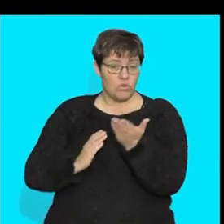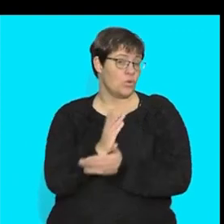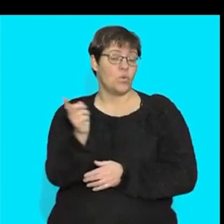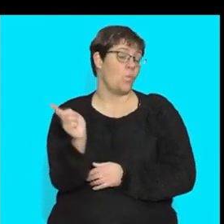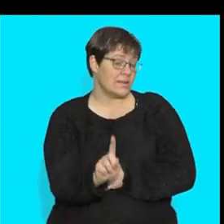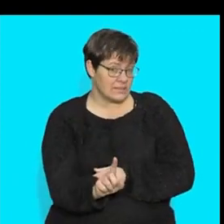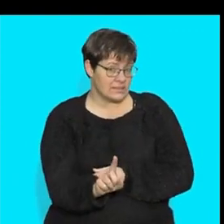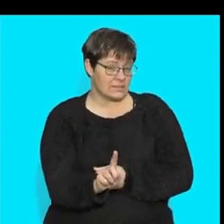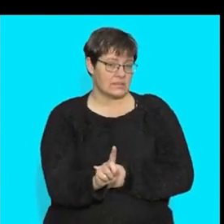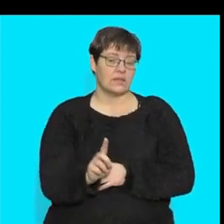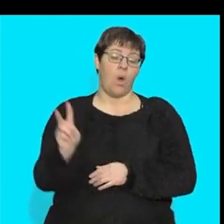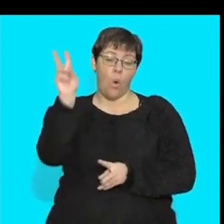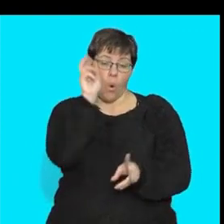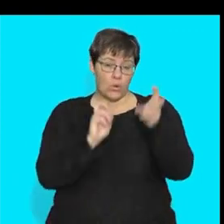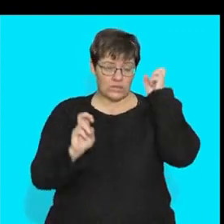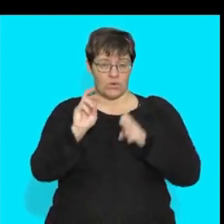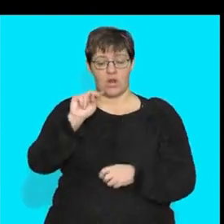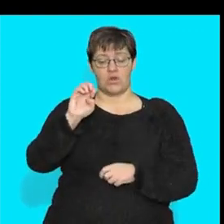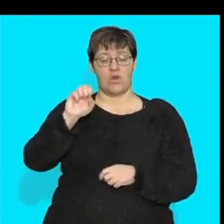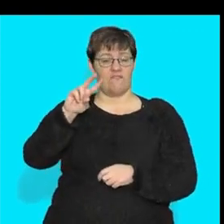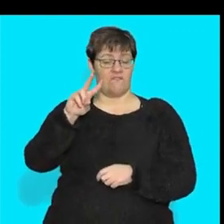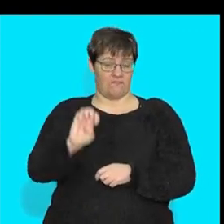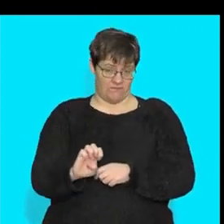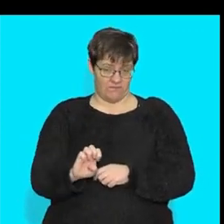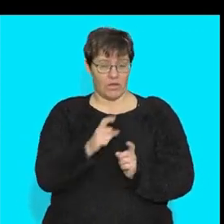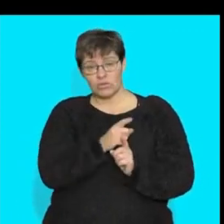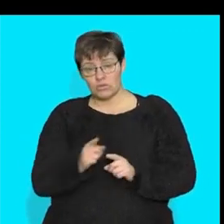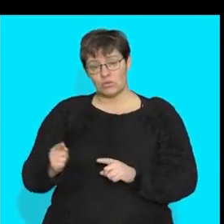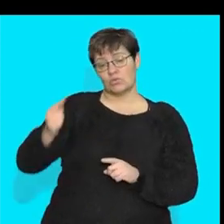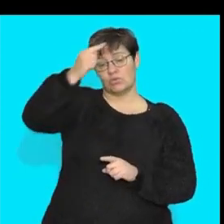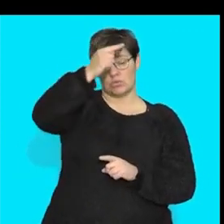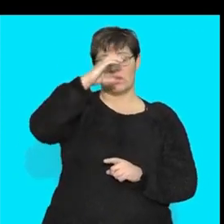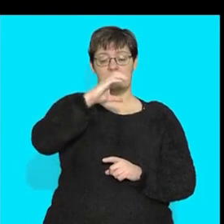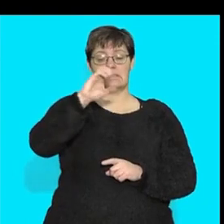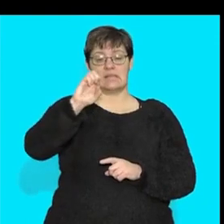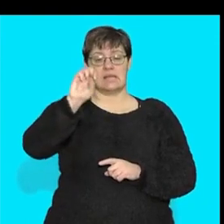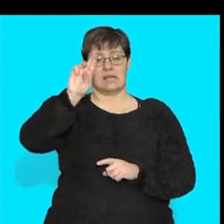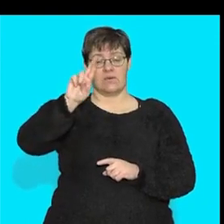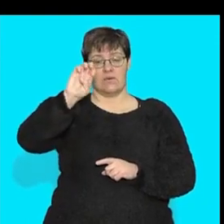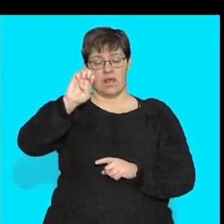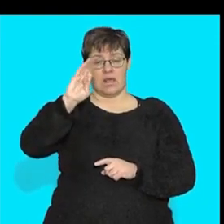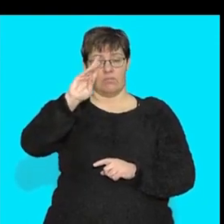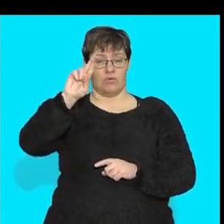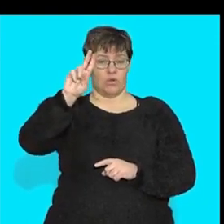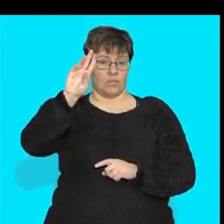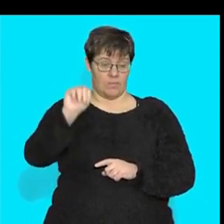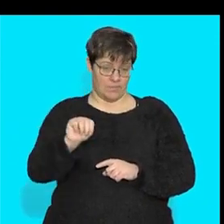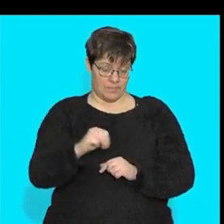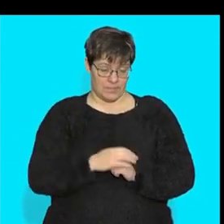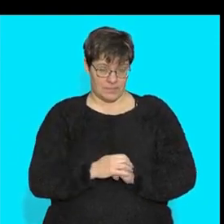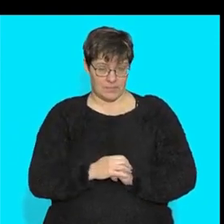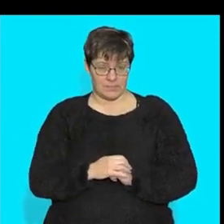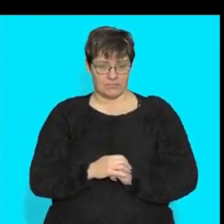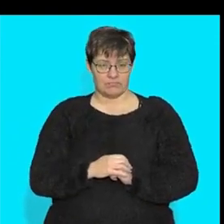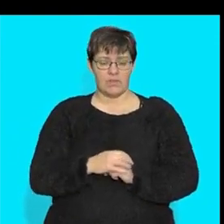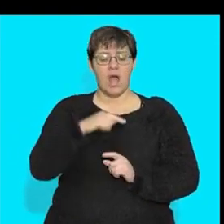via the auditory nerve, not any other nerve, to the cerebrum. There's the word, cerebrum, right? Now